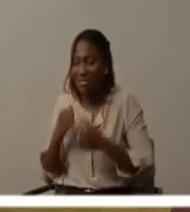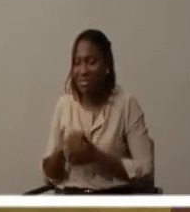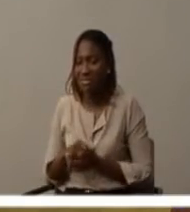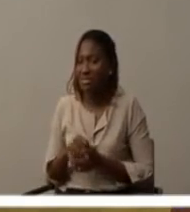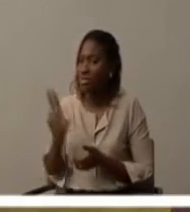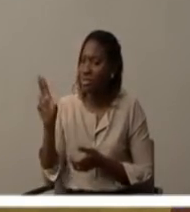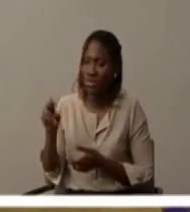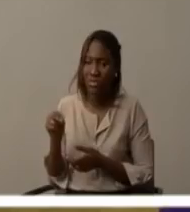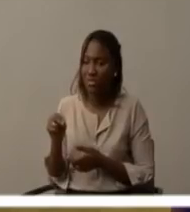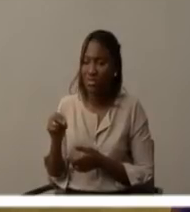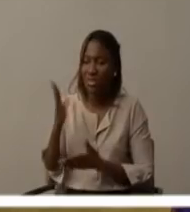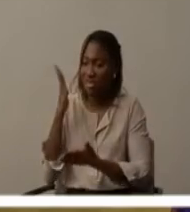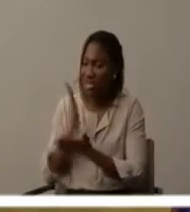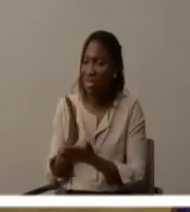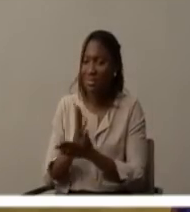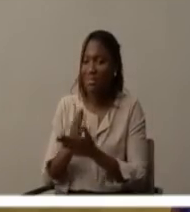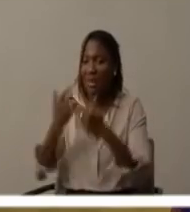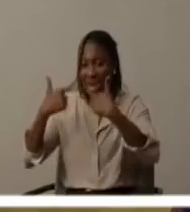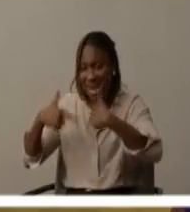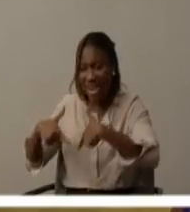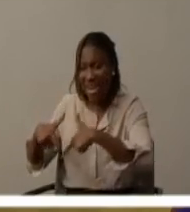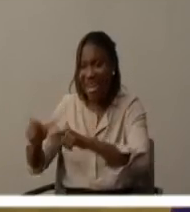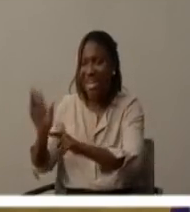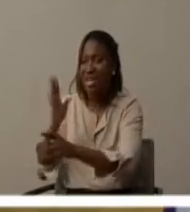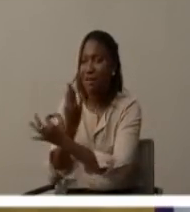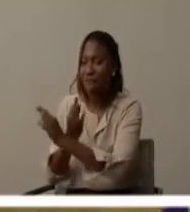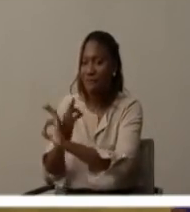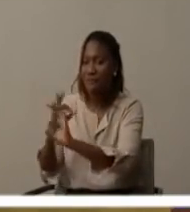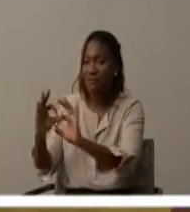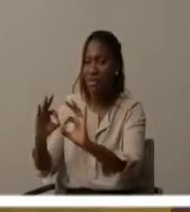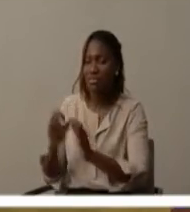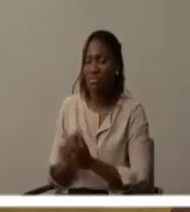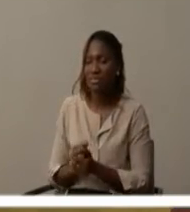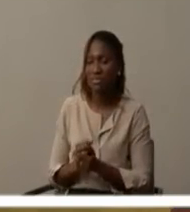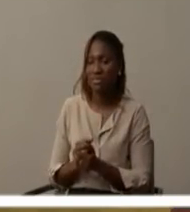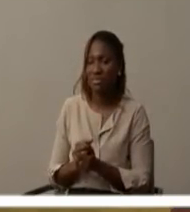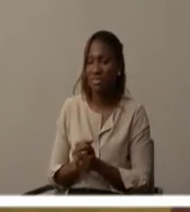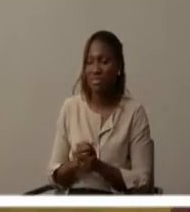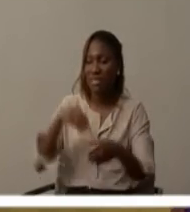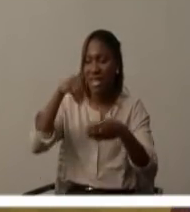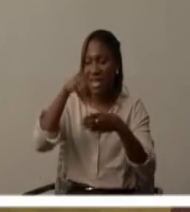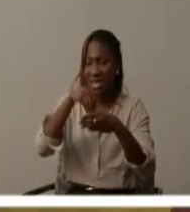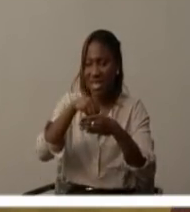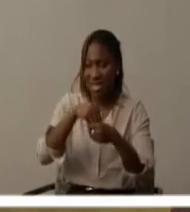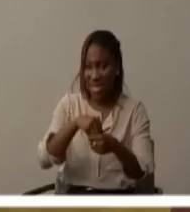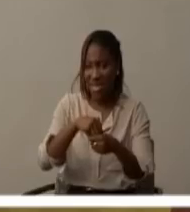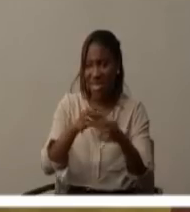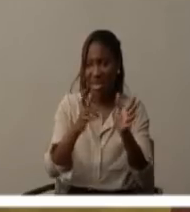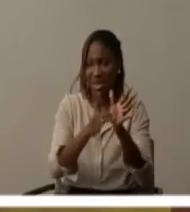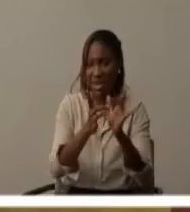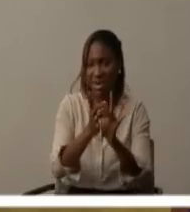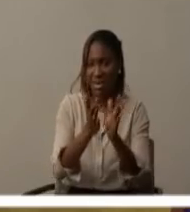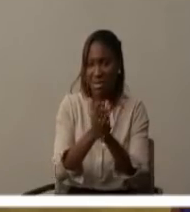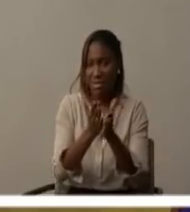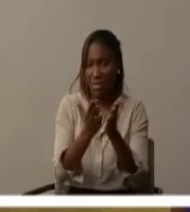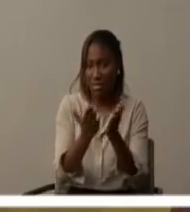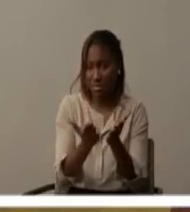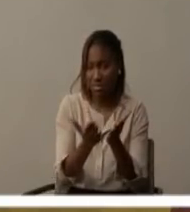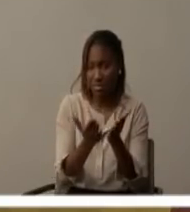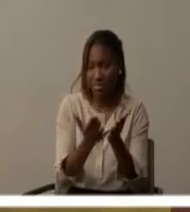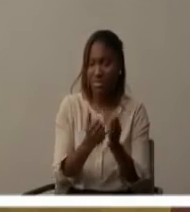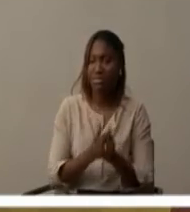Let them go free. At the very core of our text, what we're working with in